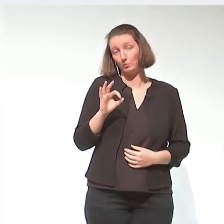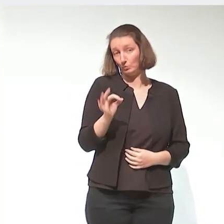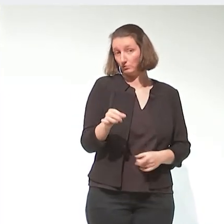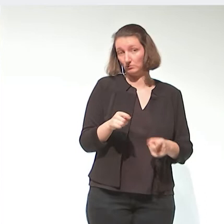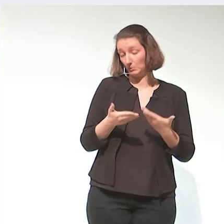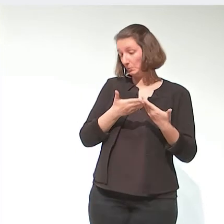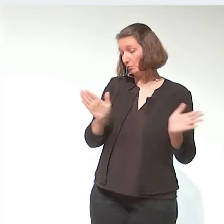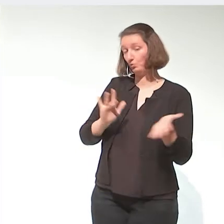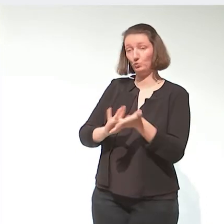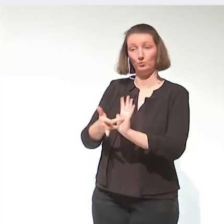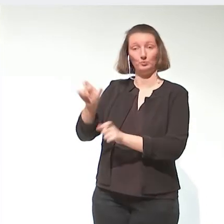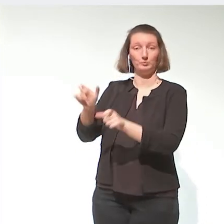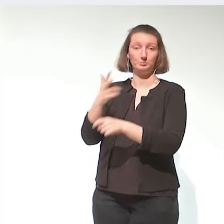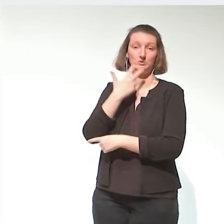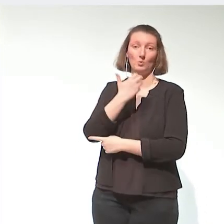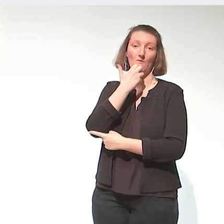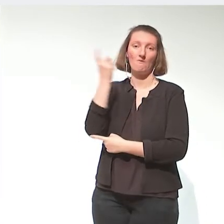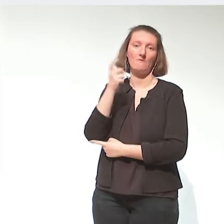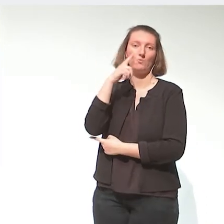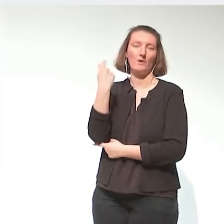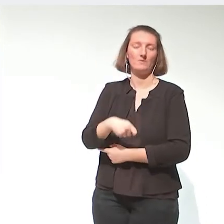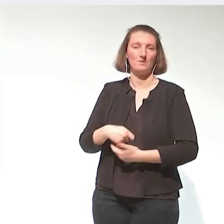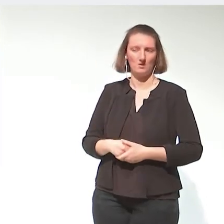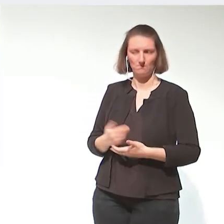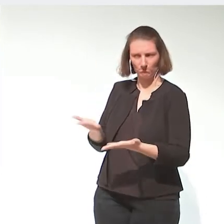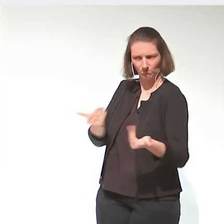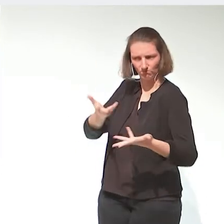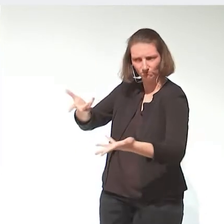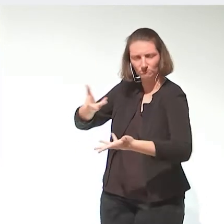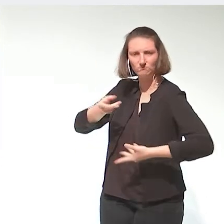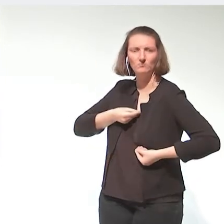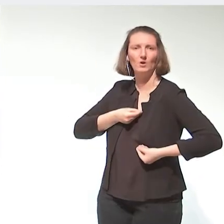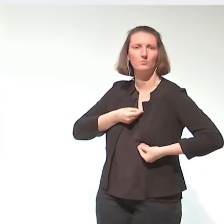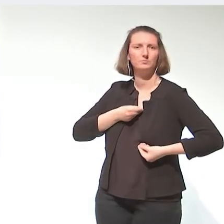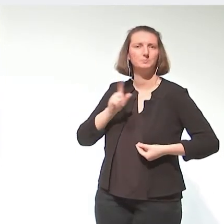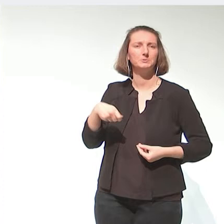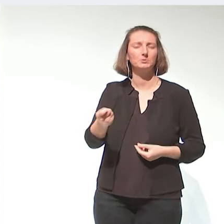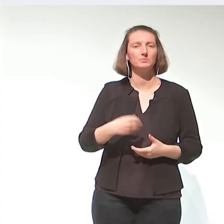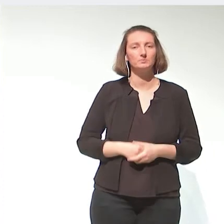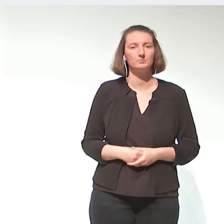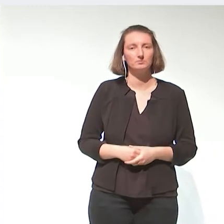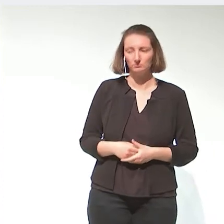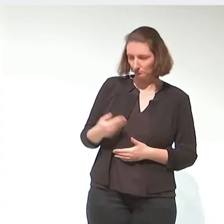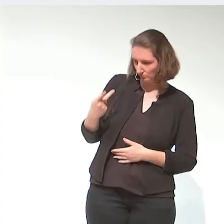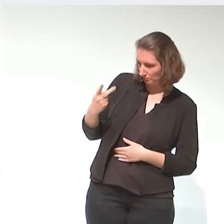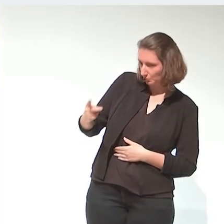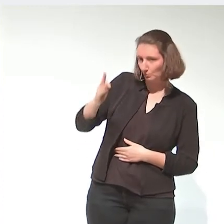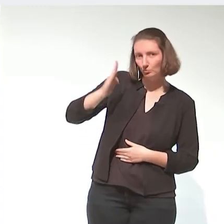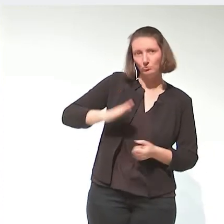It is necessary to secure the basic needs of these people, ensure their